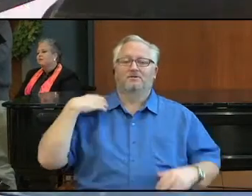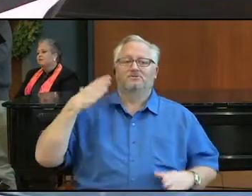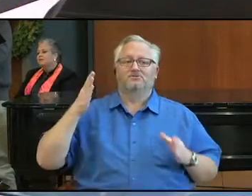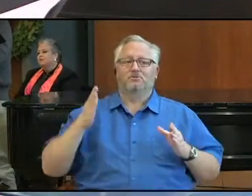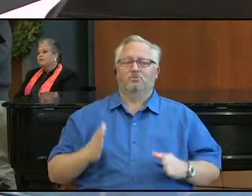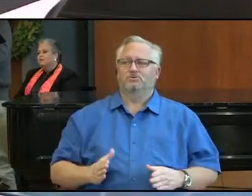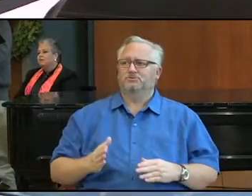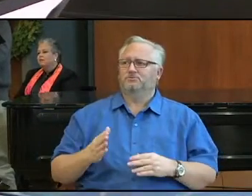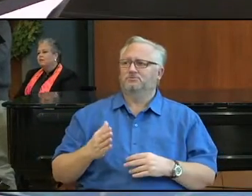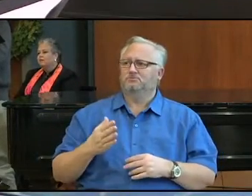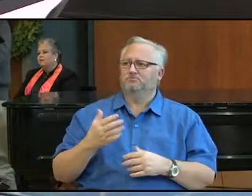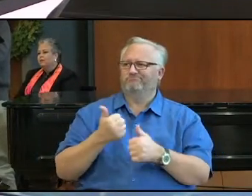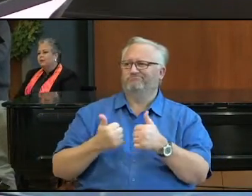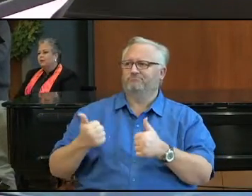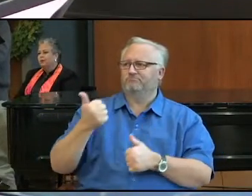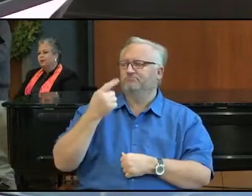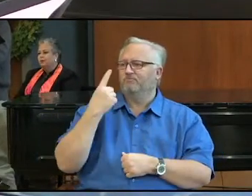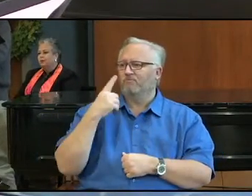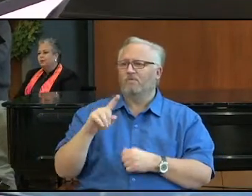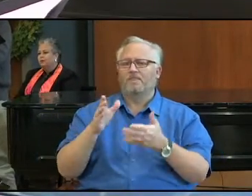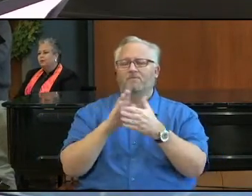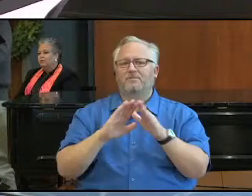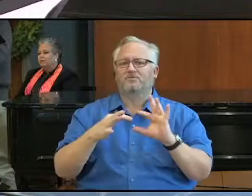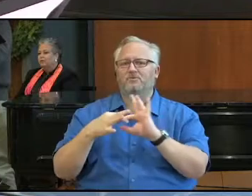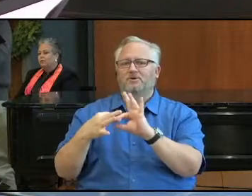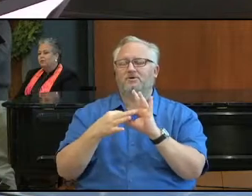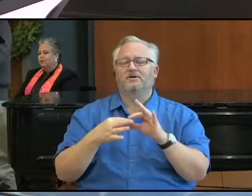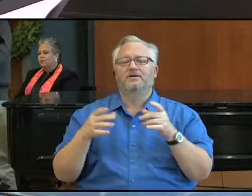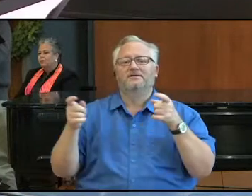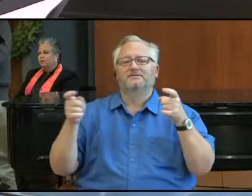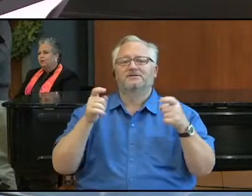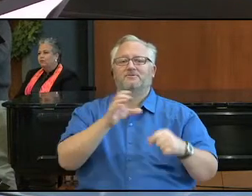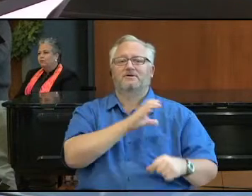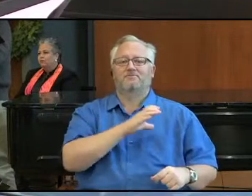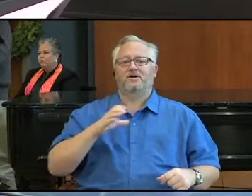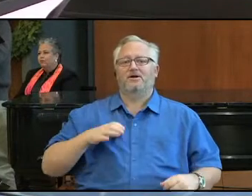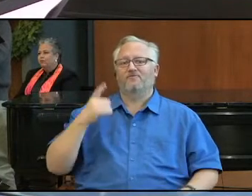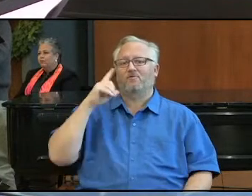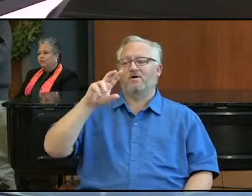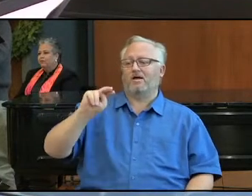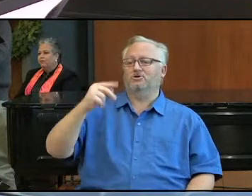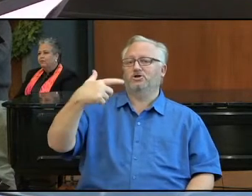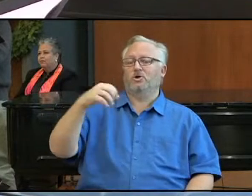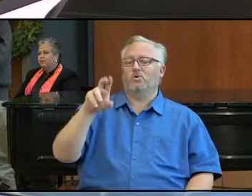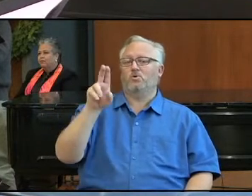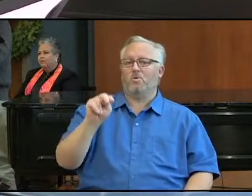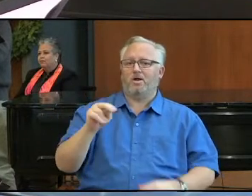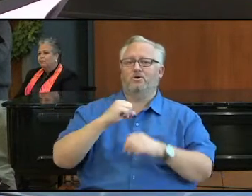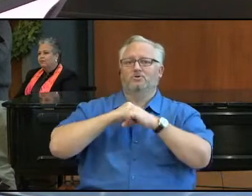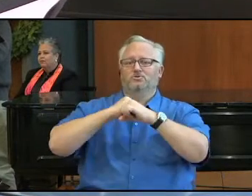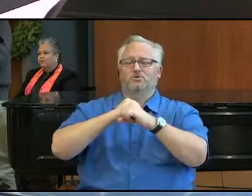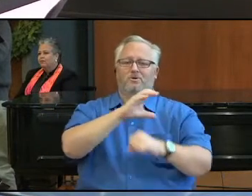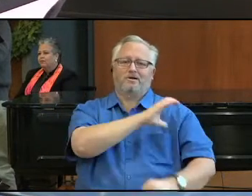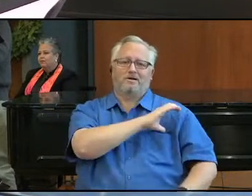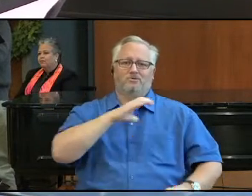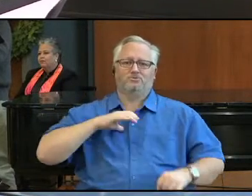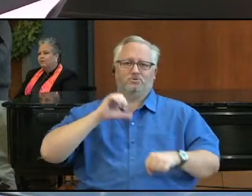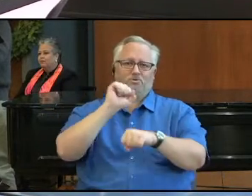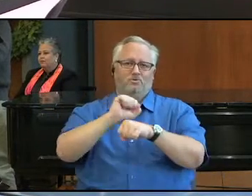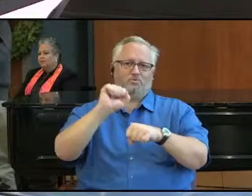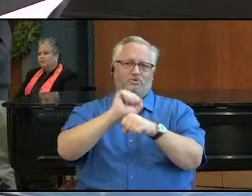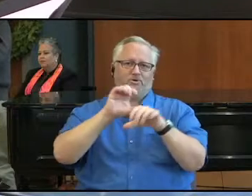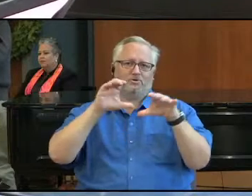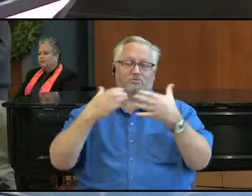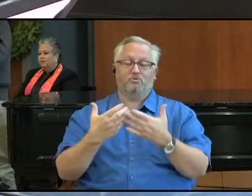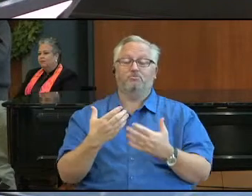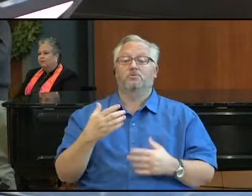Disarmament, Peace, and Security, a member of steering committee of the NGO United Nations Security Council Working Group.